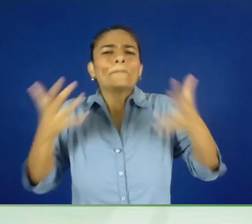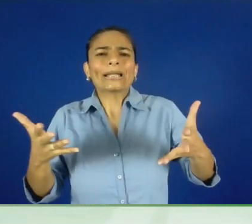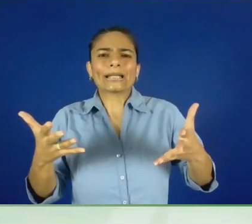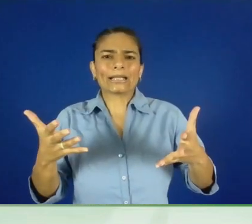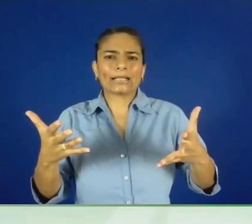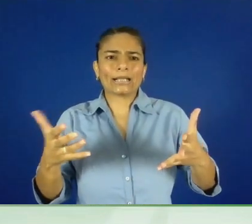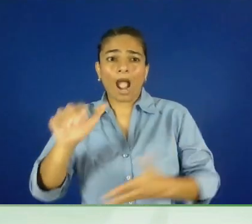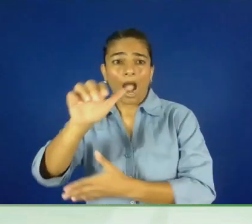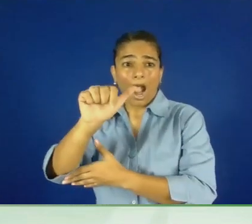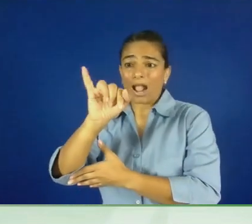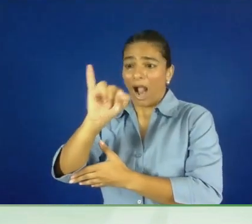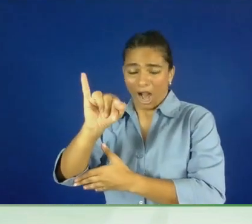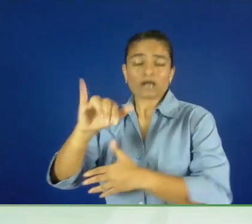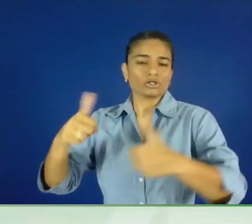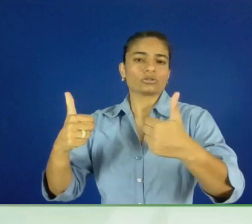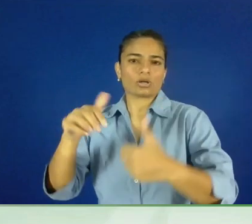I think it's quite simple,